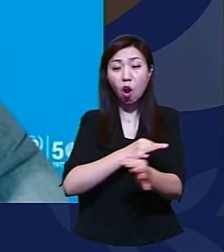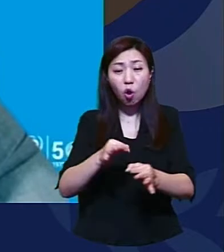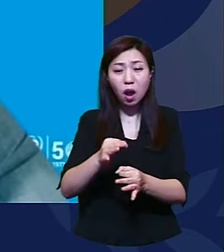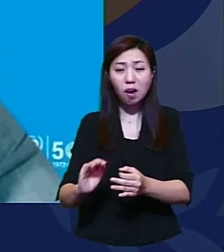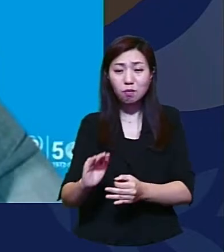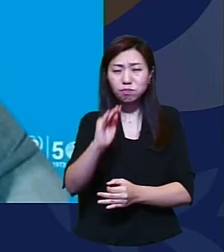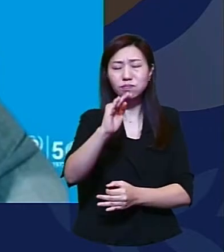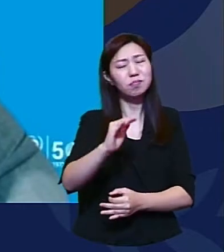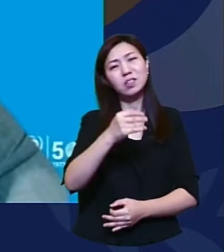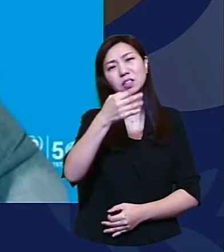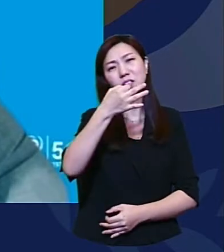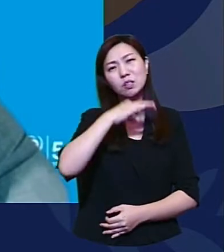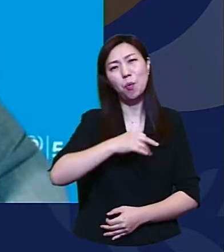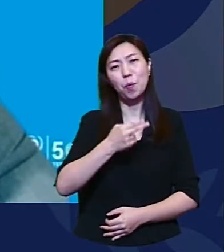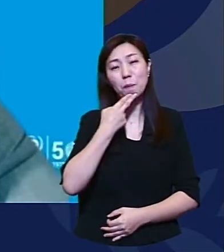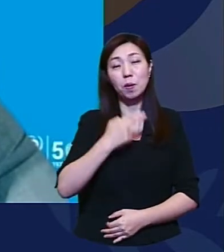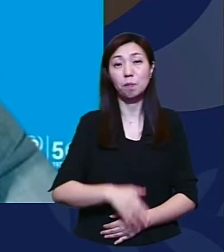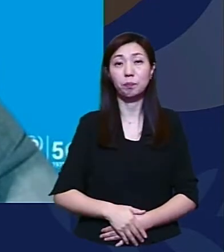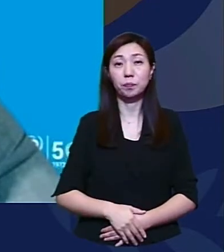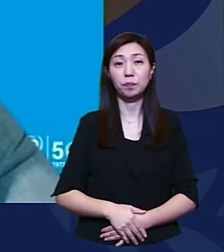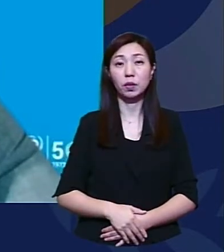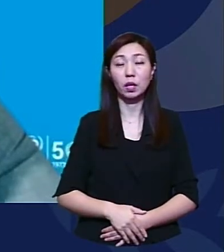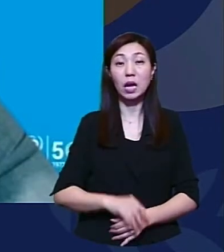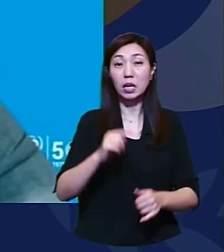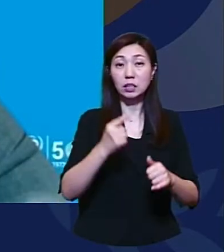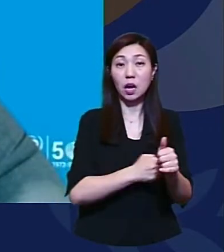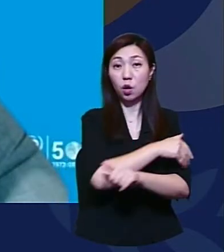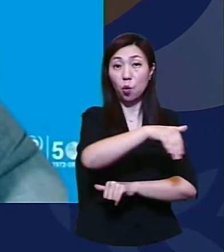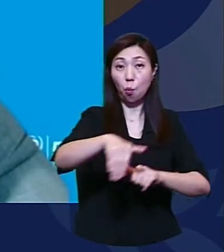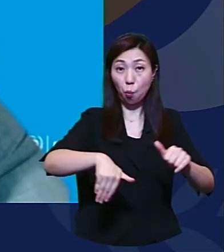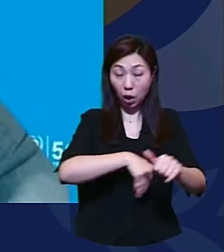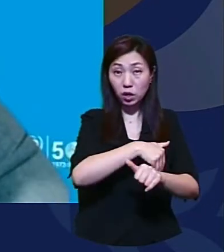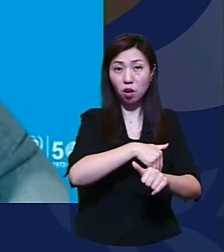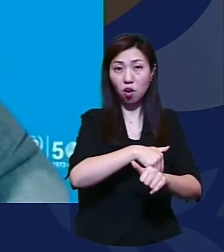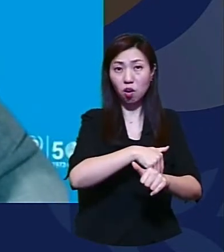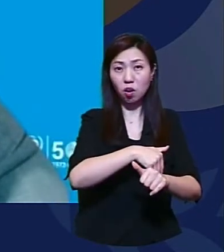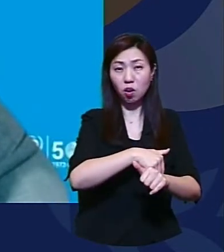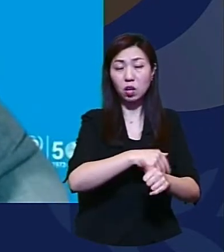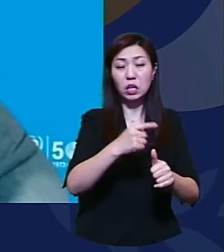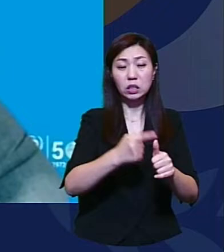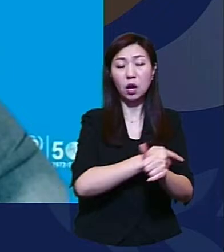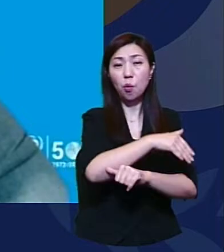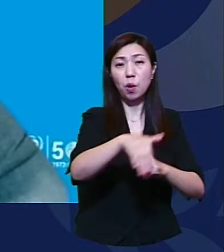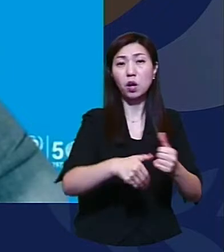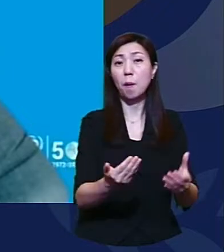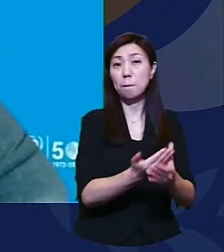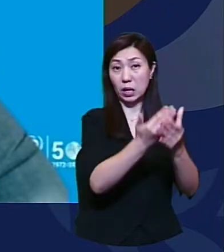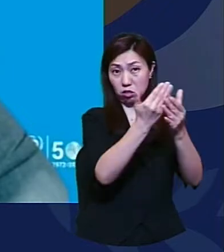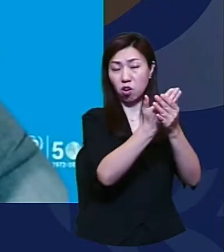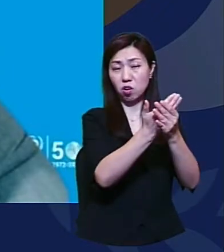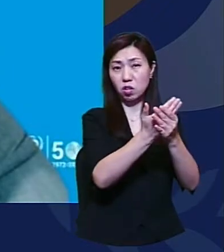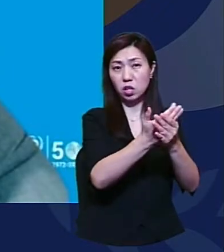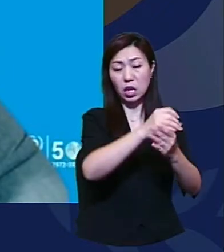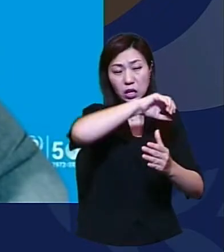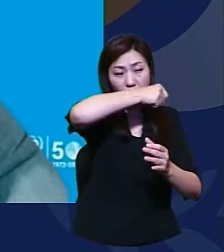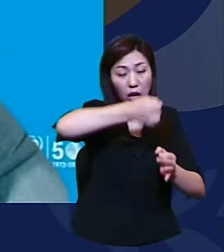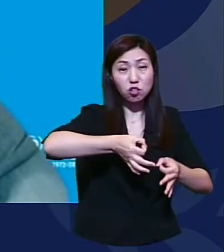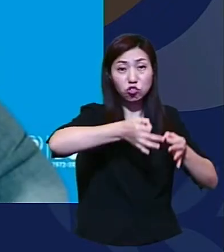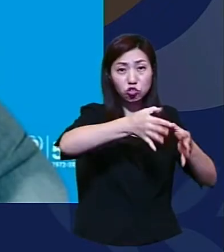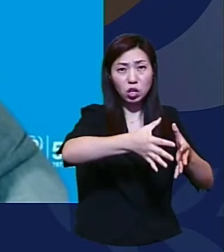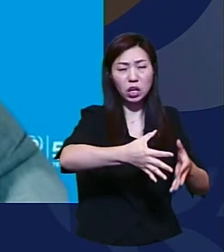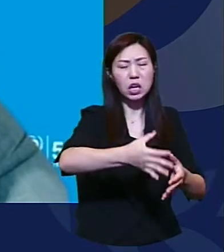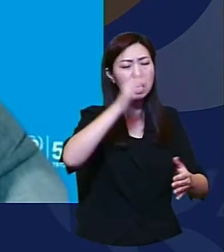green fiscal spending can deliver stronger economic returns than traditional